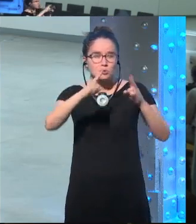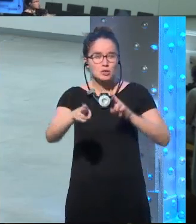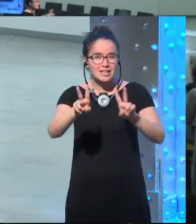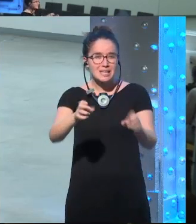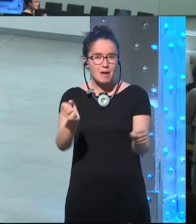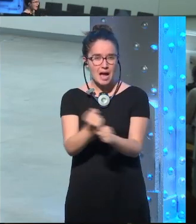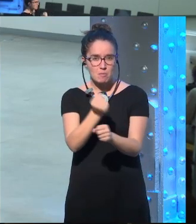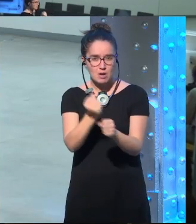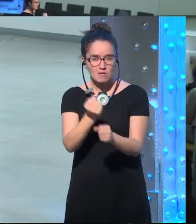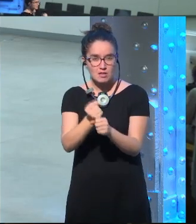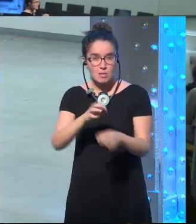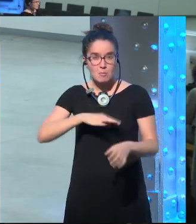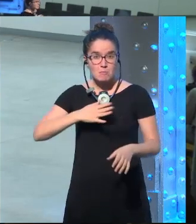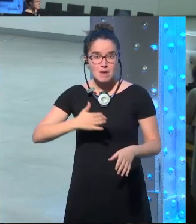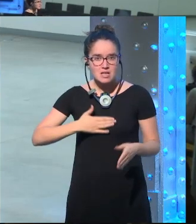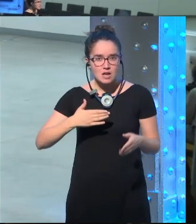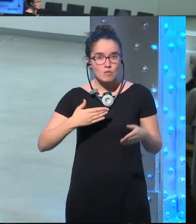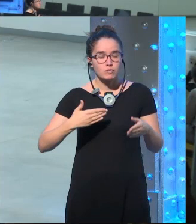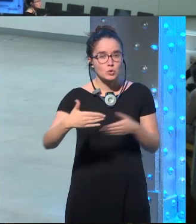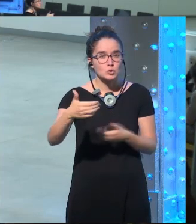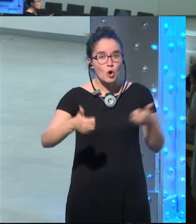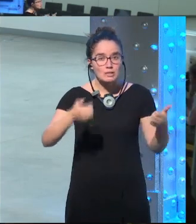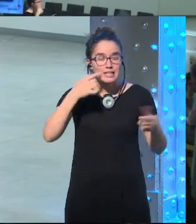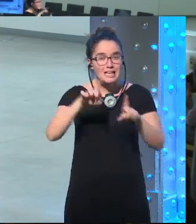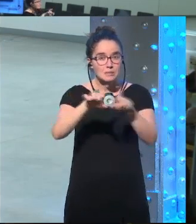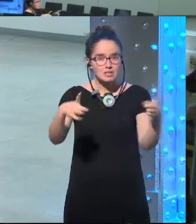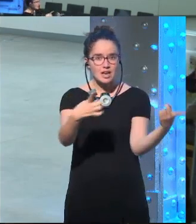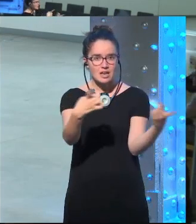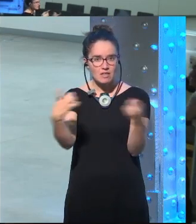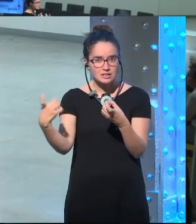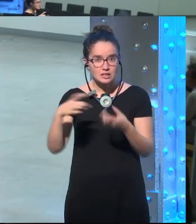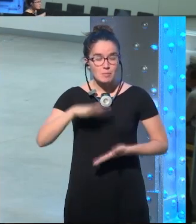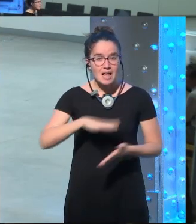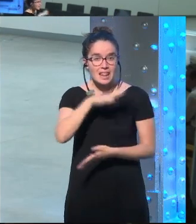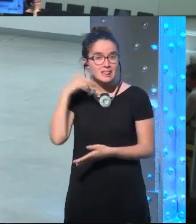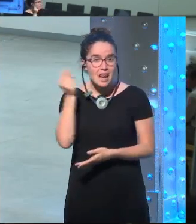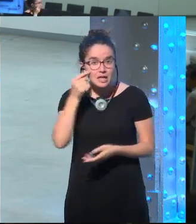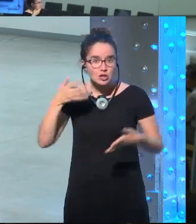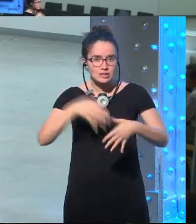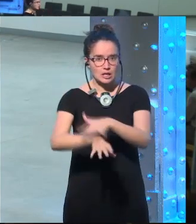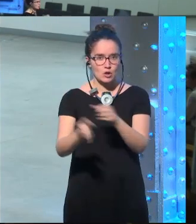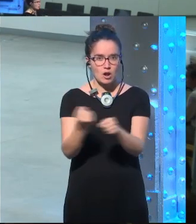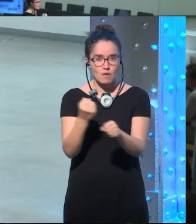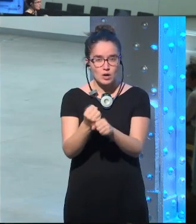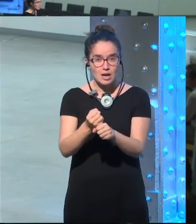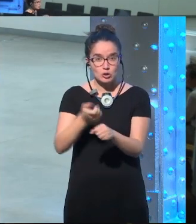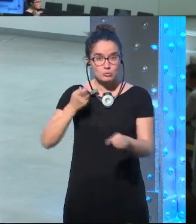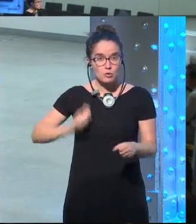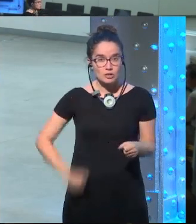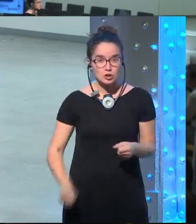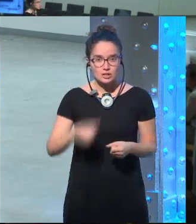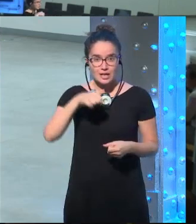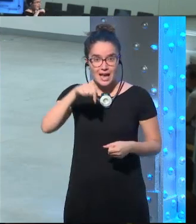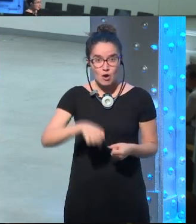offers responses about employability and of the tomorrow market,